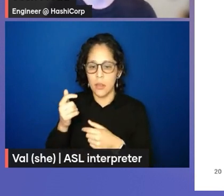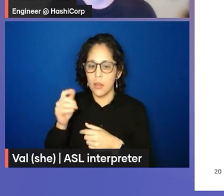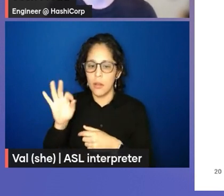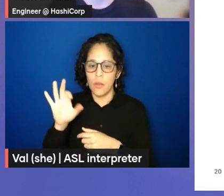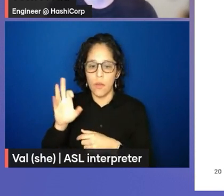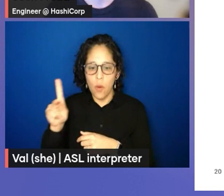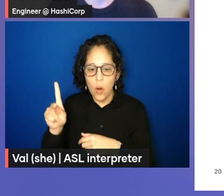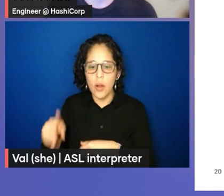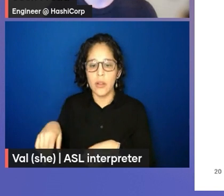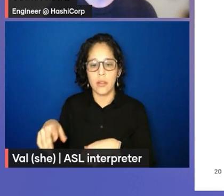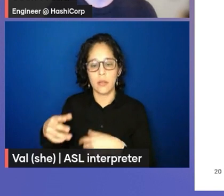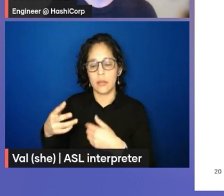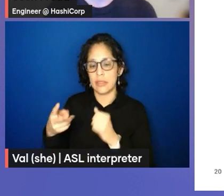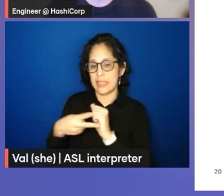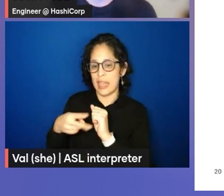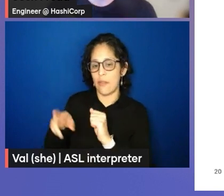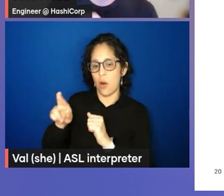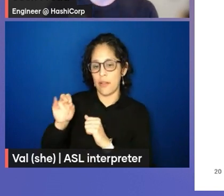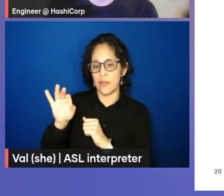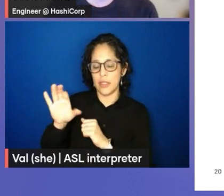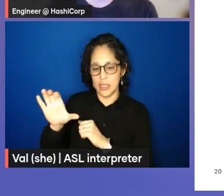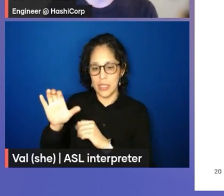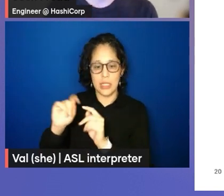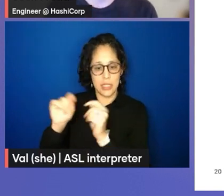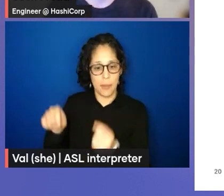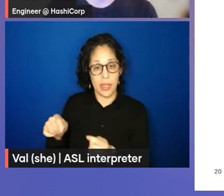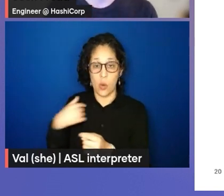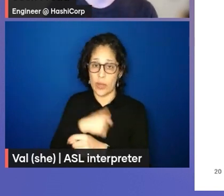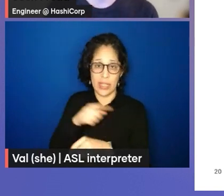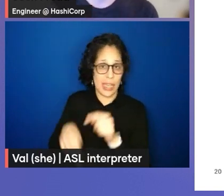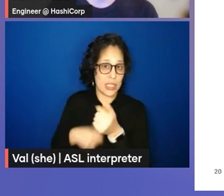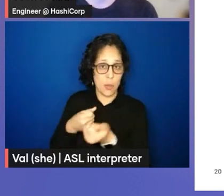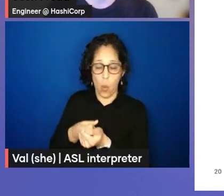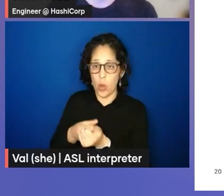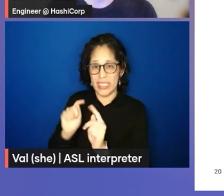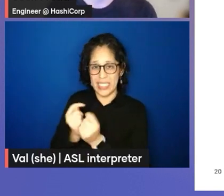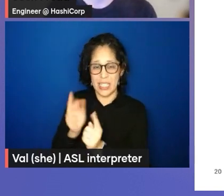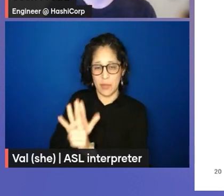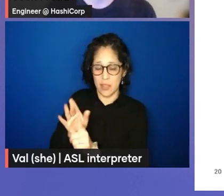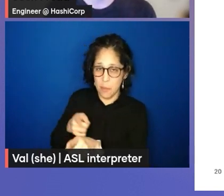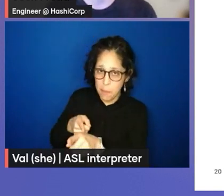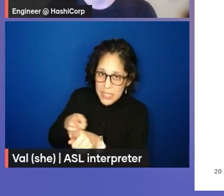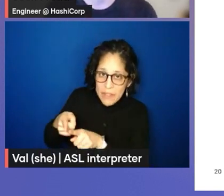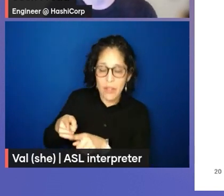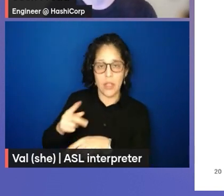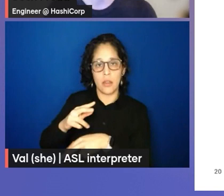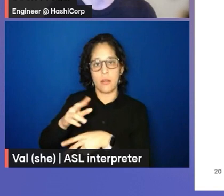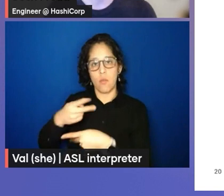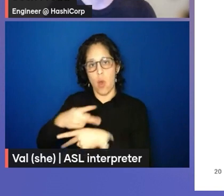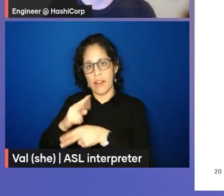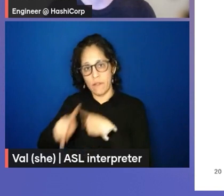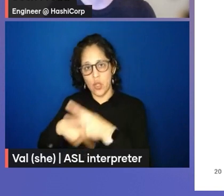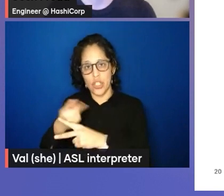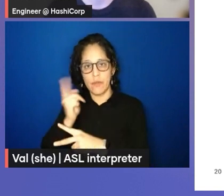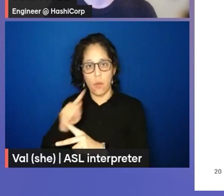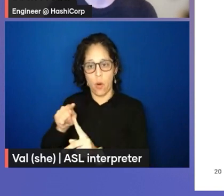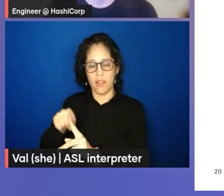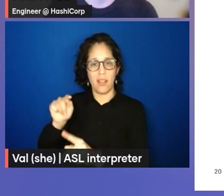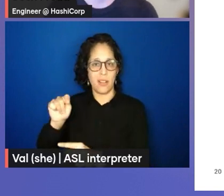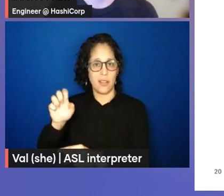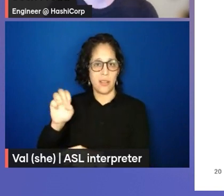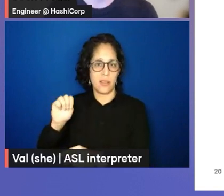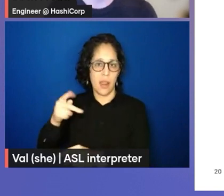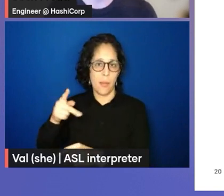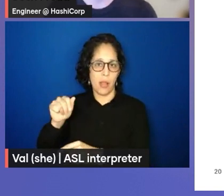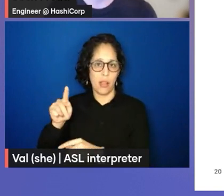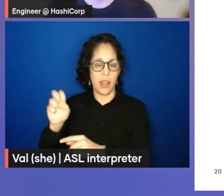template, and we're not able to support team-specific version or product-specific versions of templates at this time.